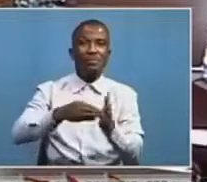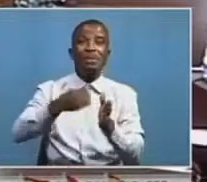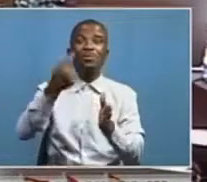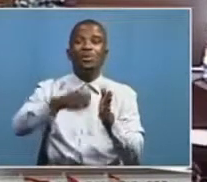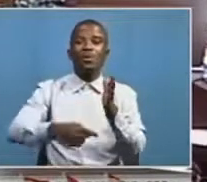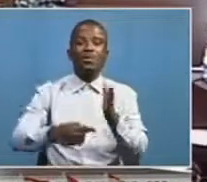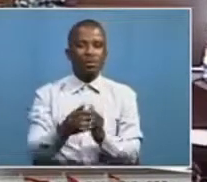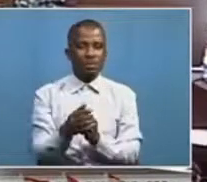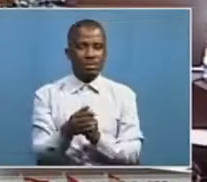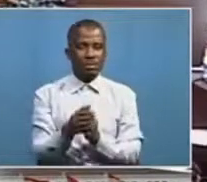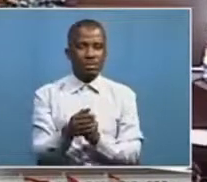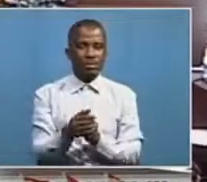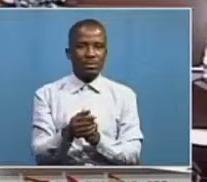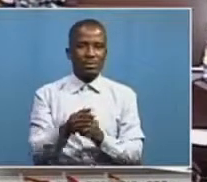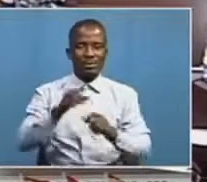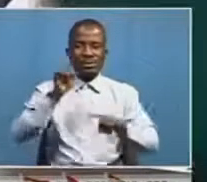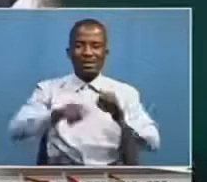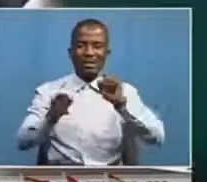not in the circumstances have turned